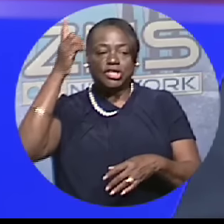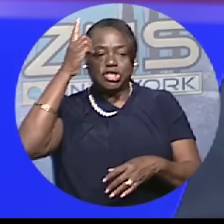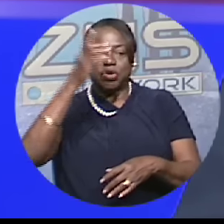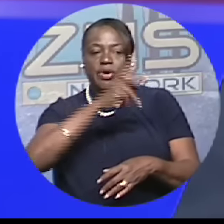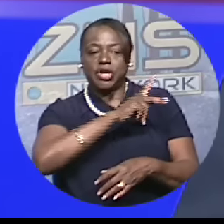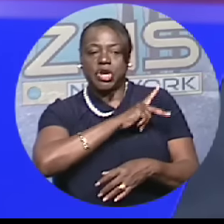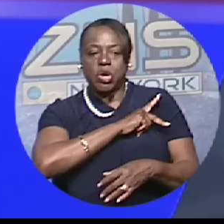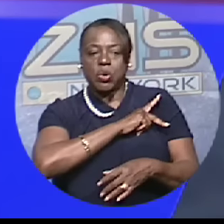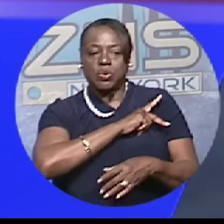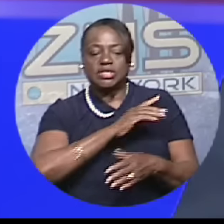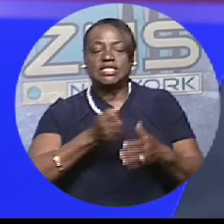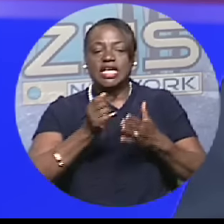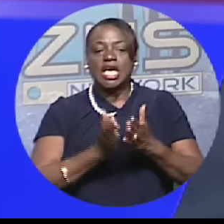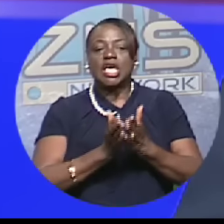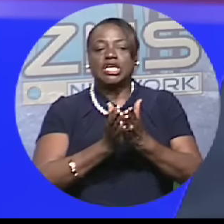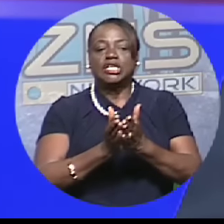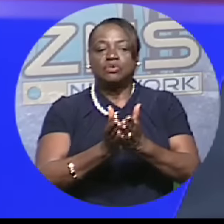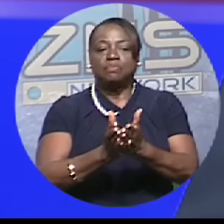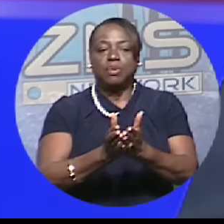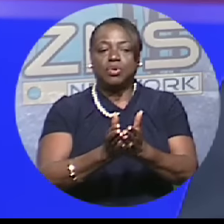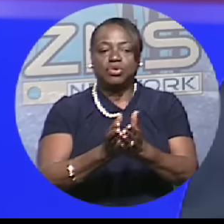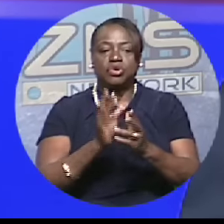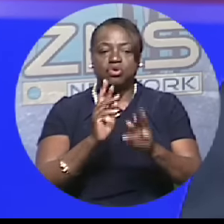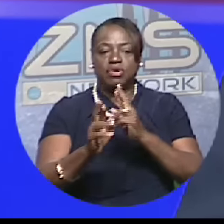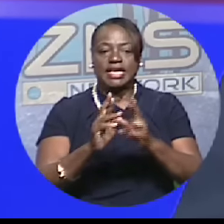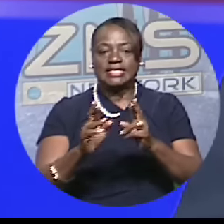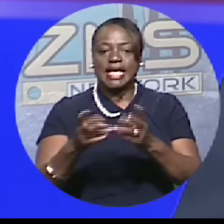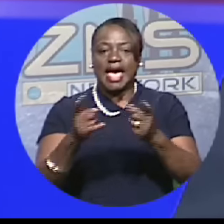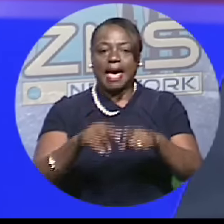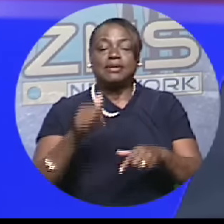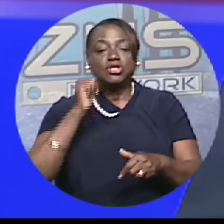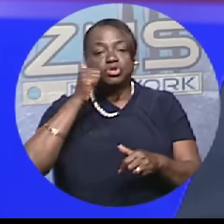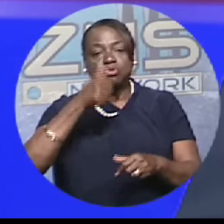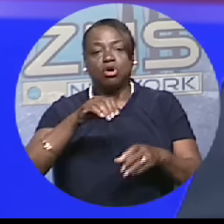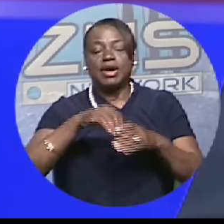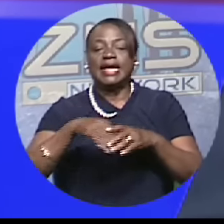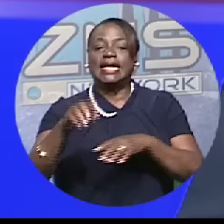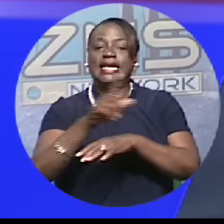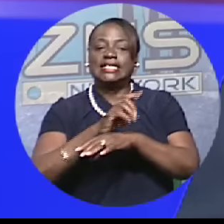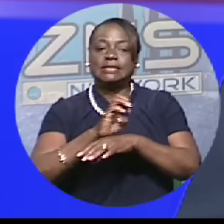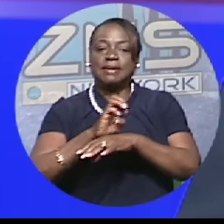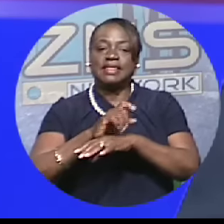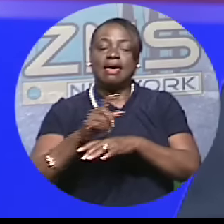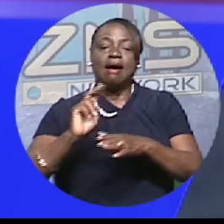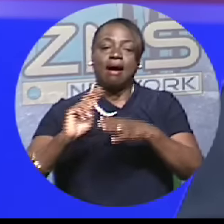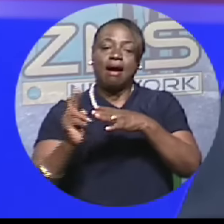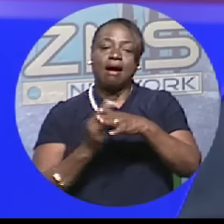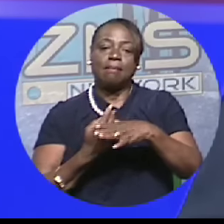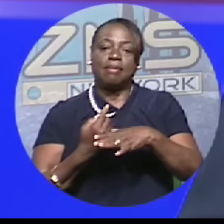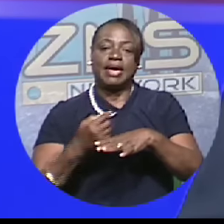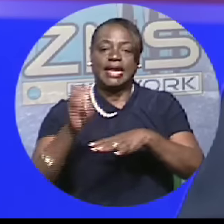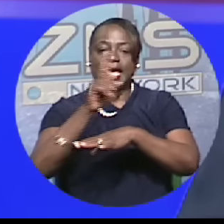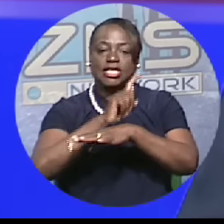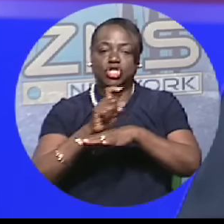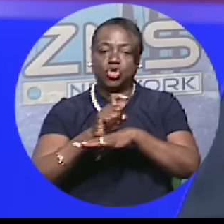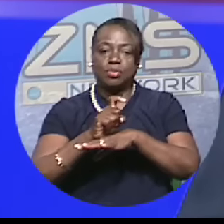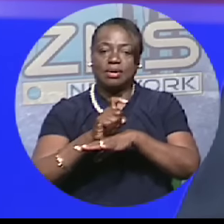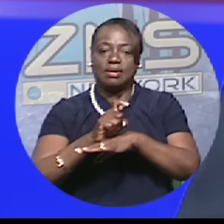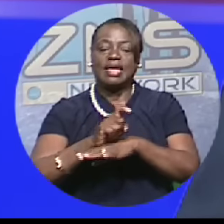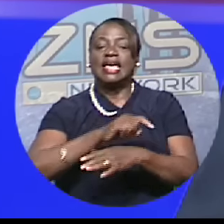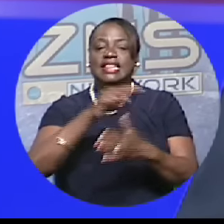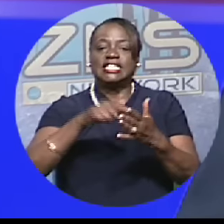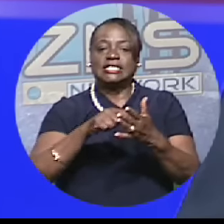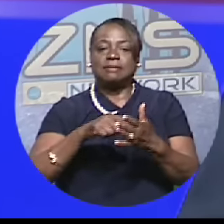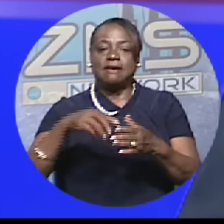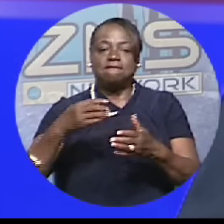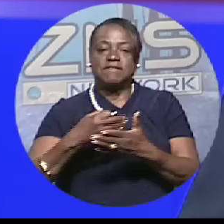Sloop Sailing Championships are getting underway tomorrow at Elizabeth Harbor in Georgetown, Exuma. The entire event is being funded by the Ministry of